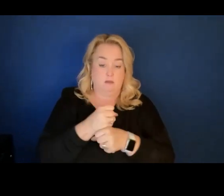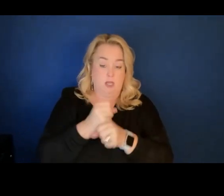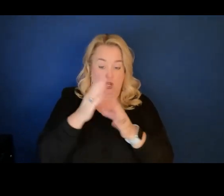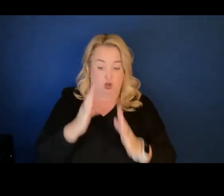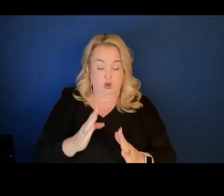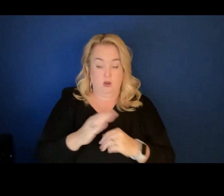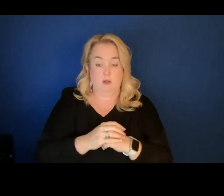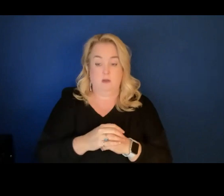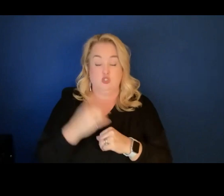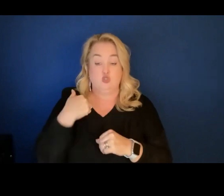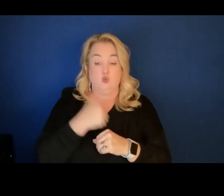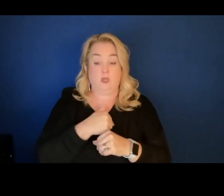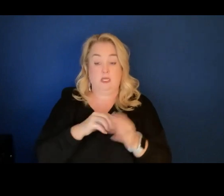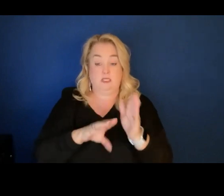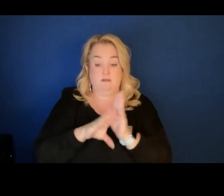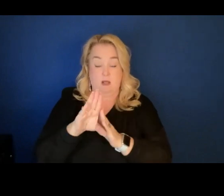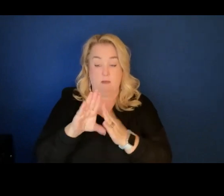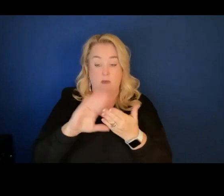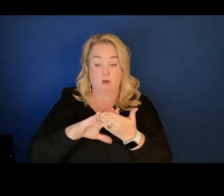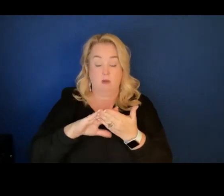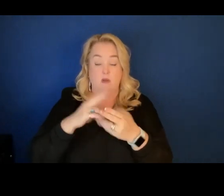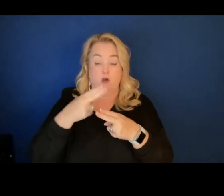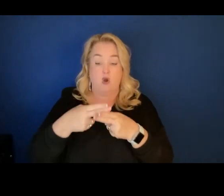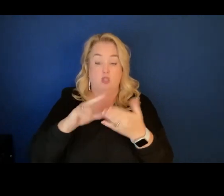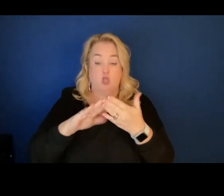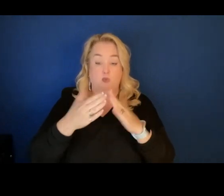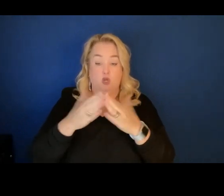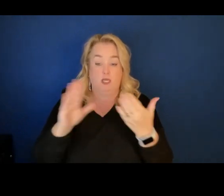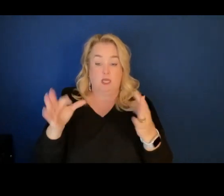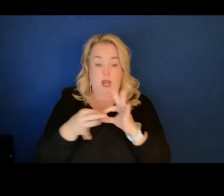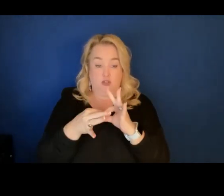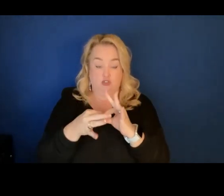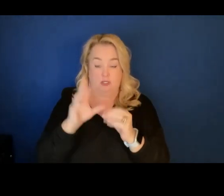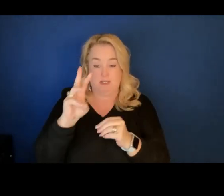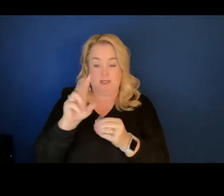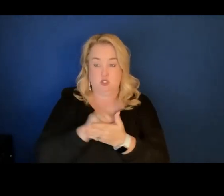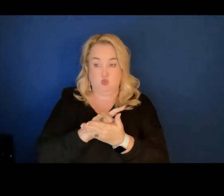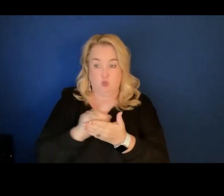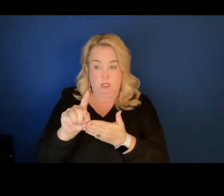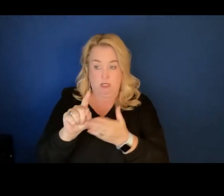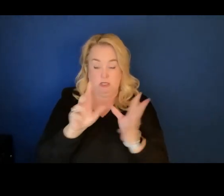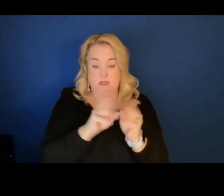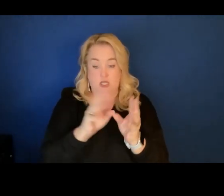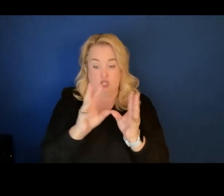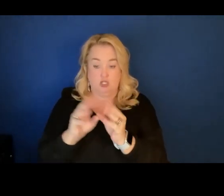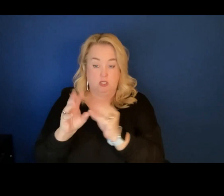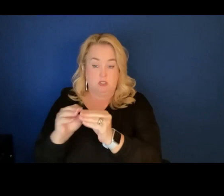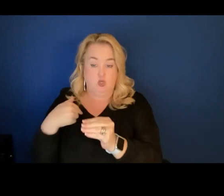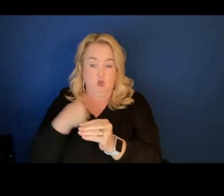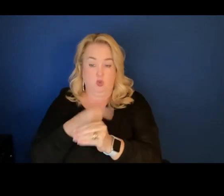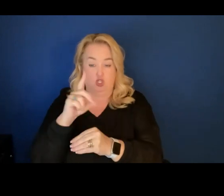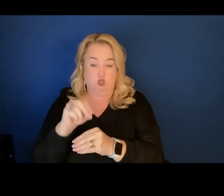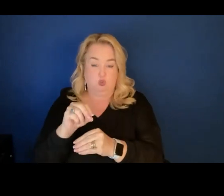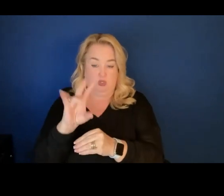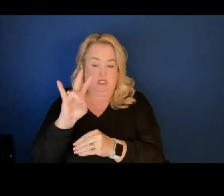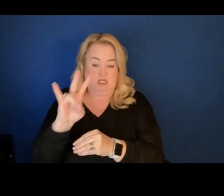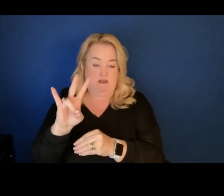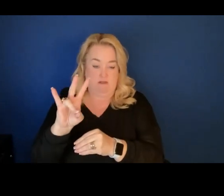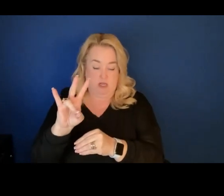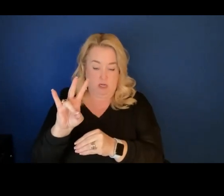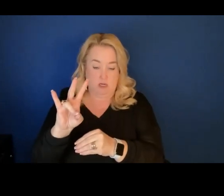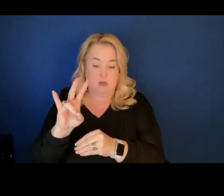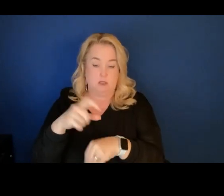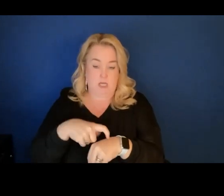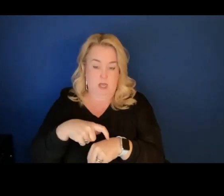we developed something we call Community Connection, which is a 6-week series of sessions, and we do about 7 of these 6-week